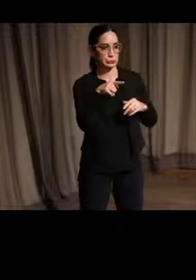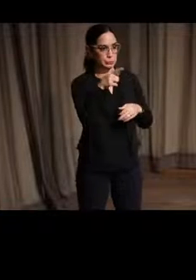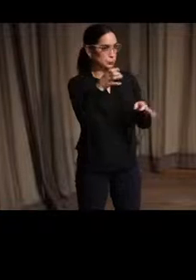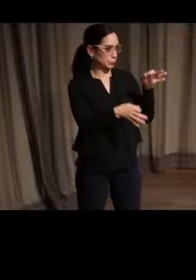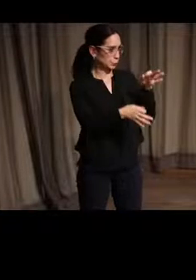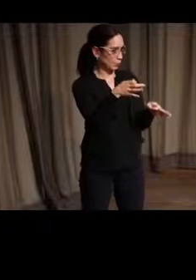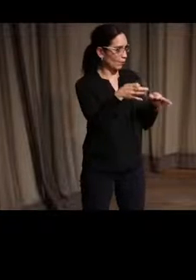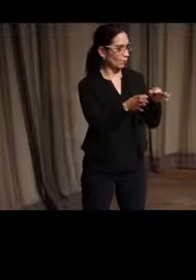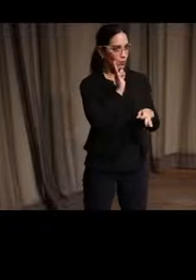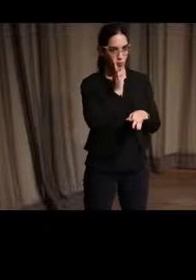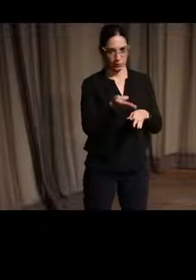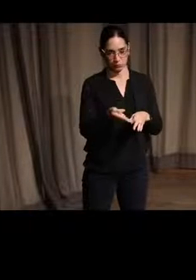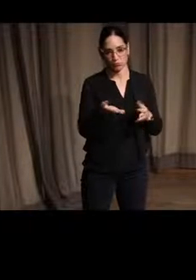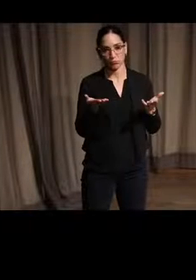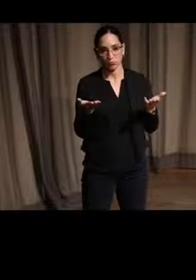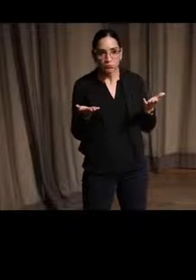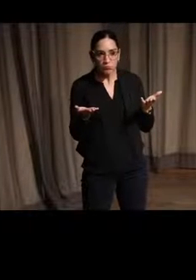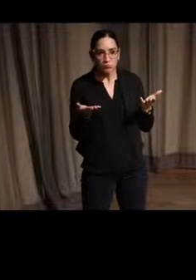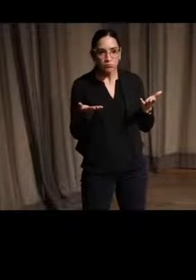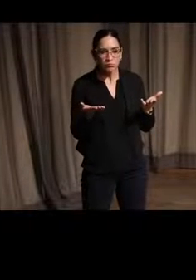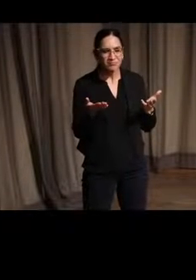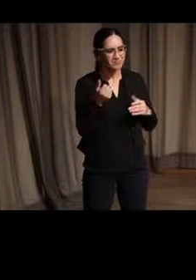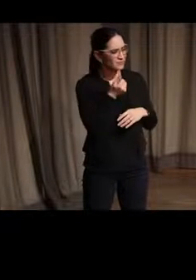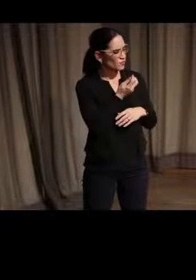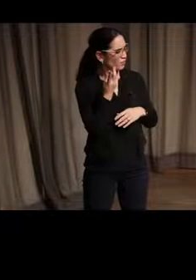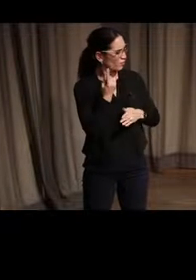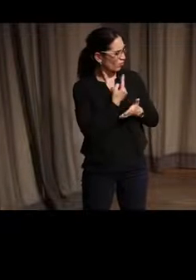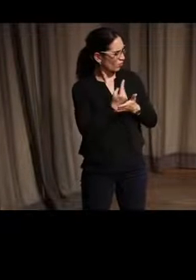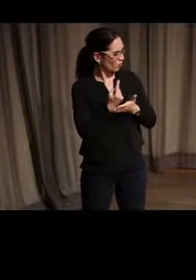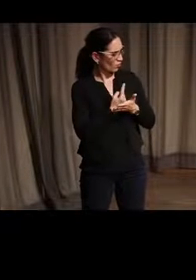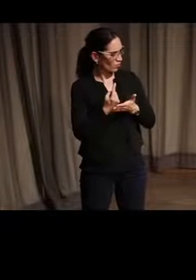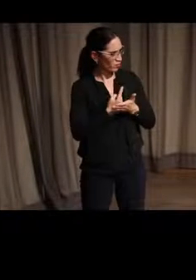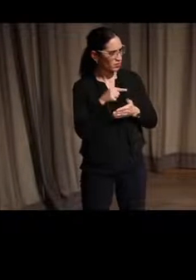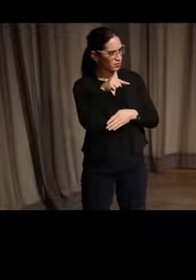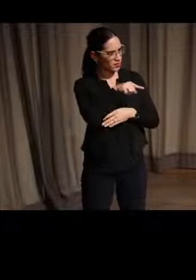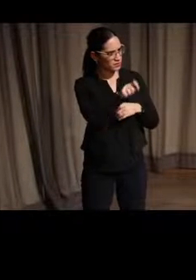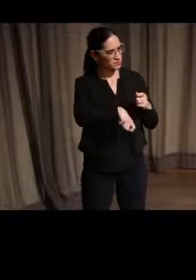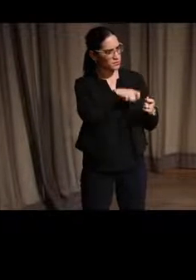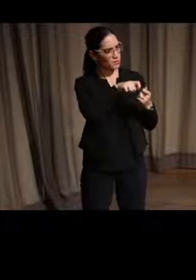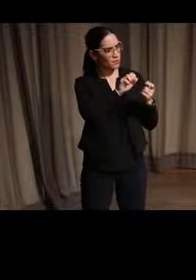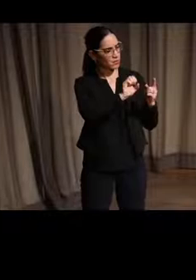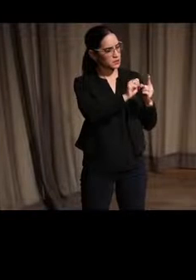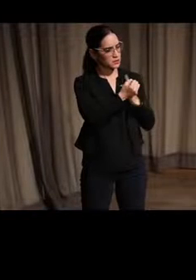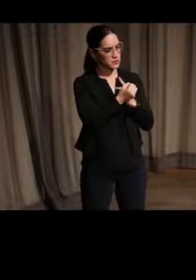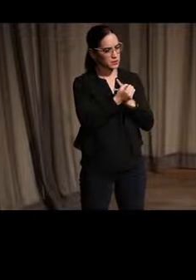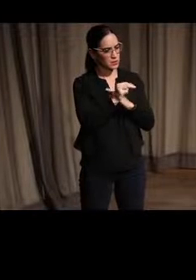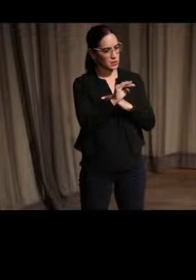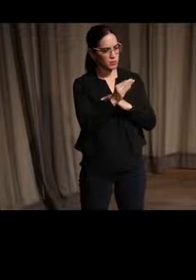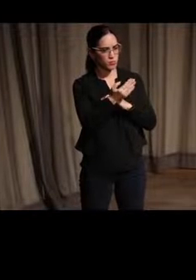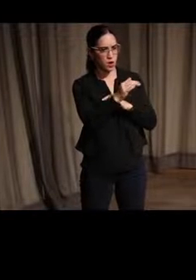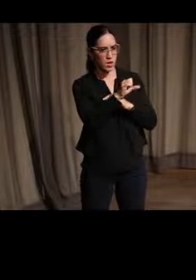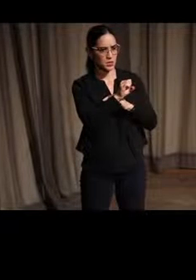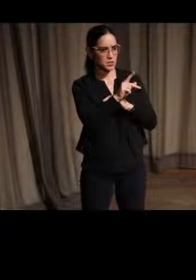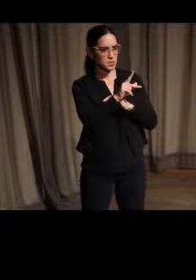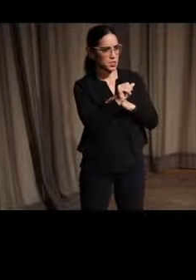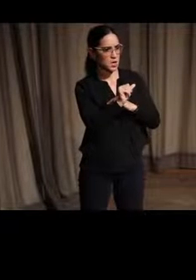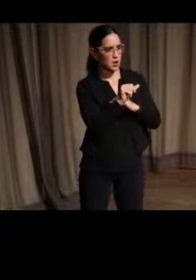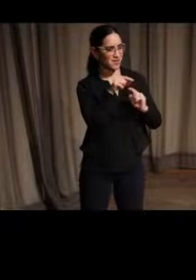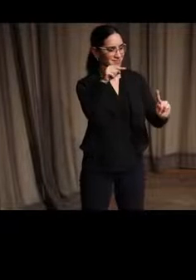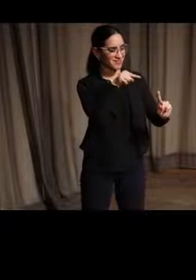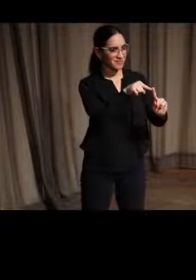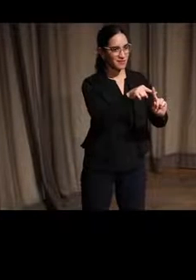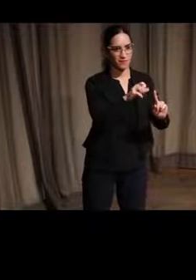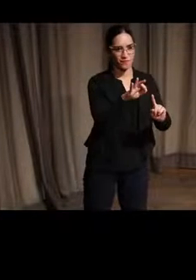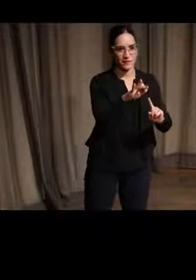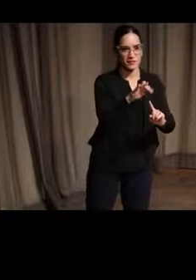happen. There was that case a couple weeks ago, I think it was in Nebraska, where the authorities had